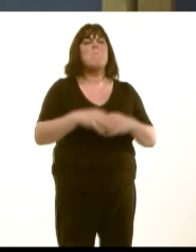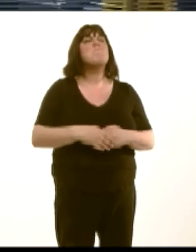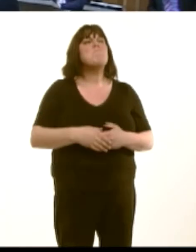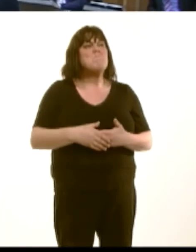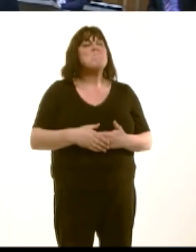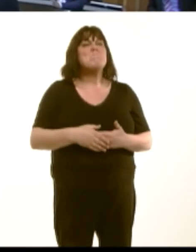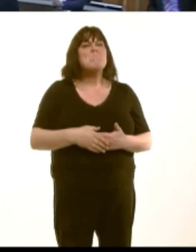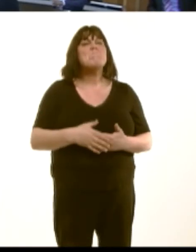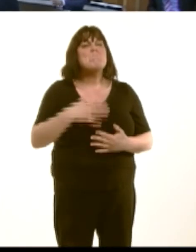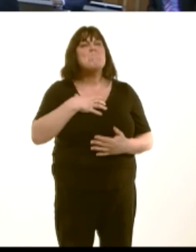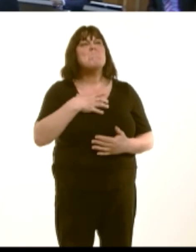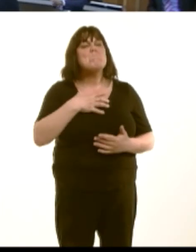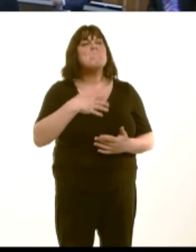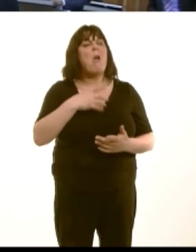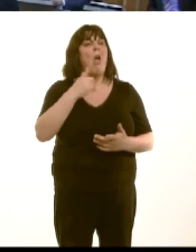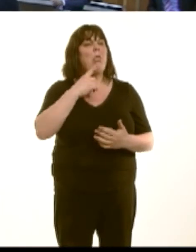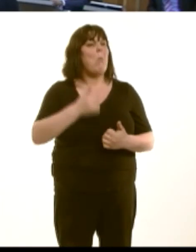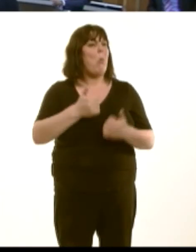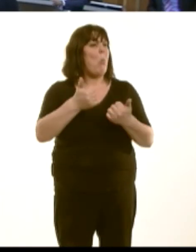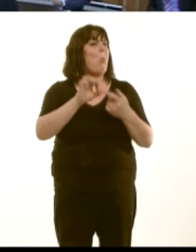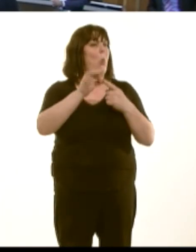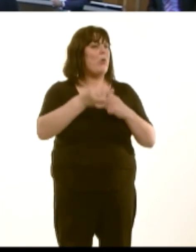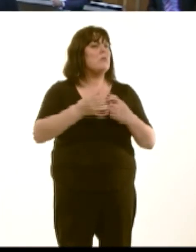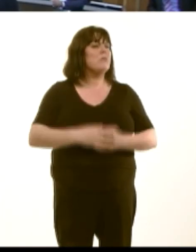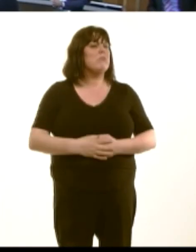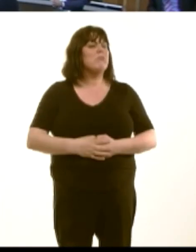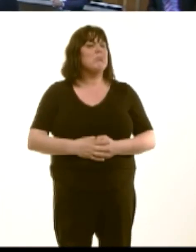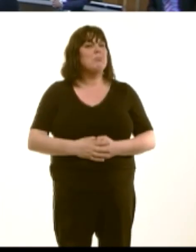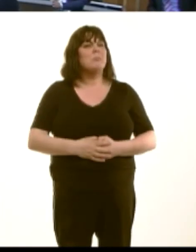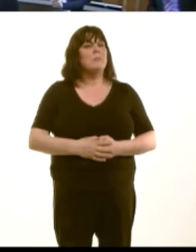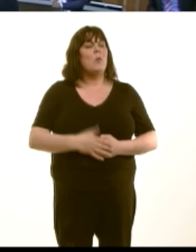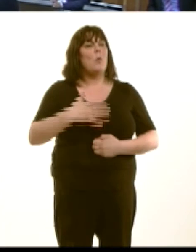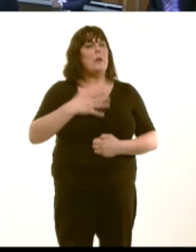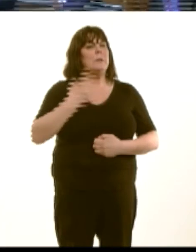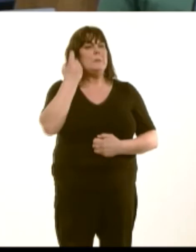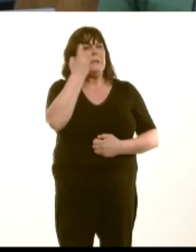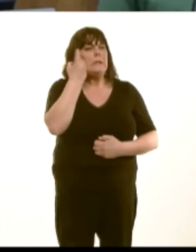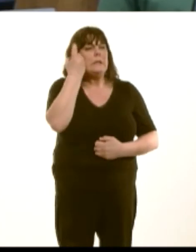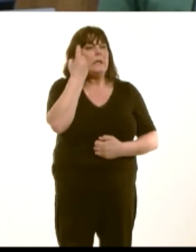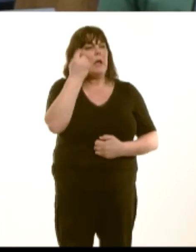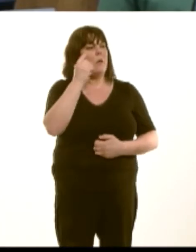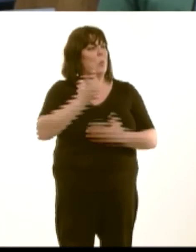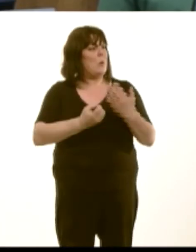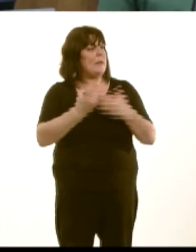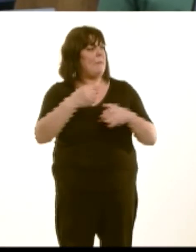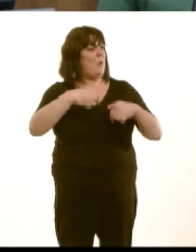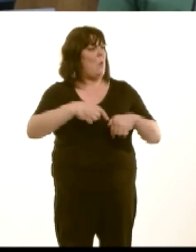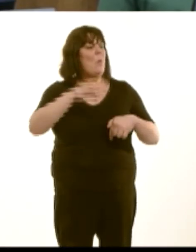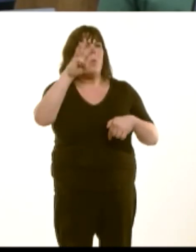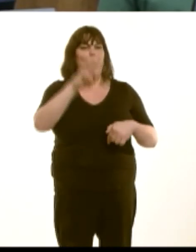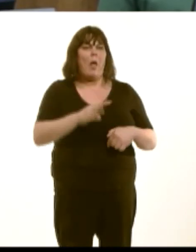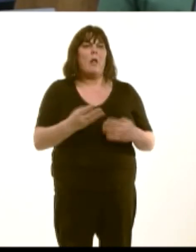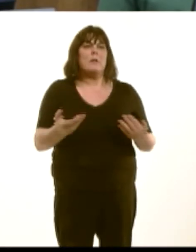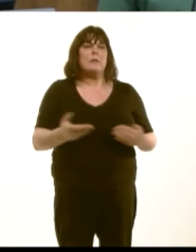that the member is making, and of course we must consider the system that we have in Wales